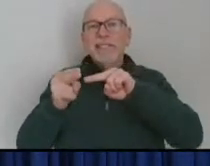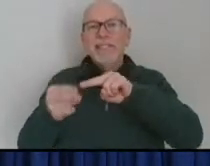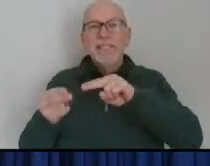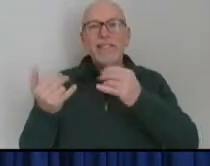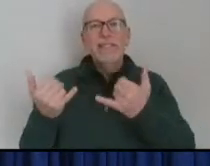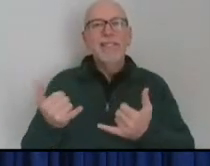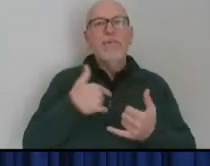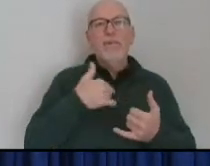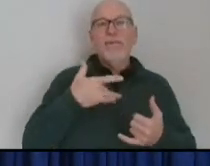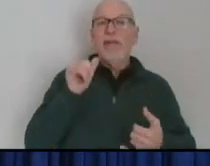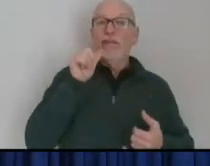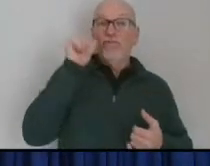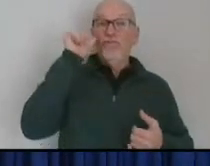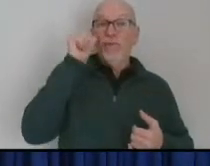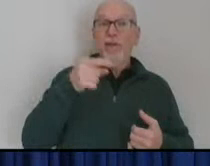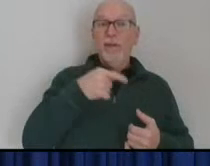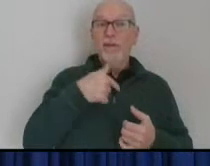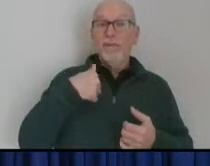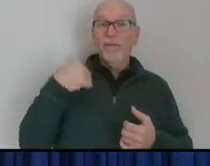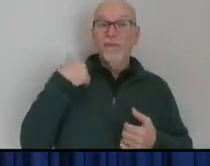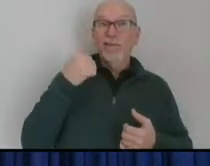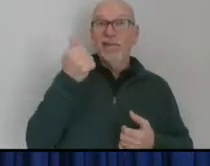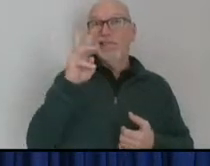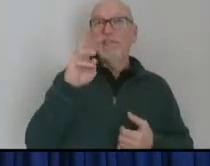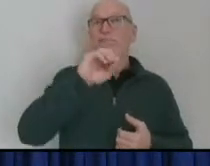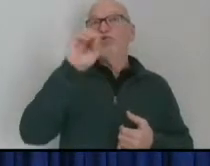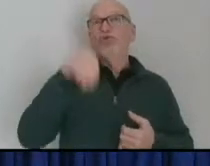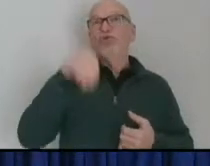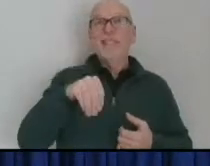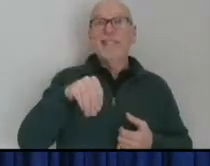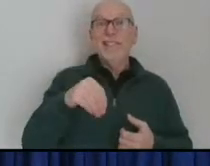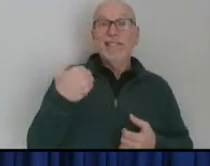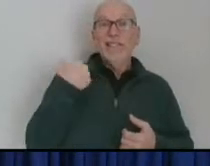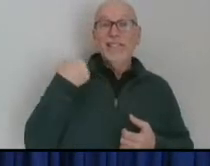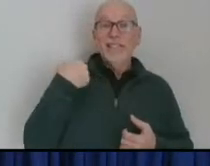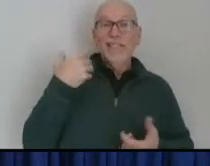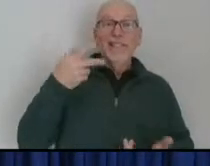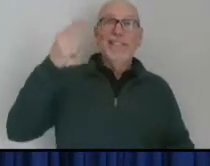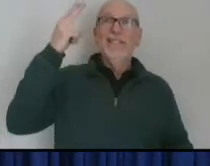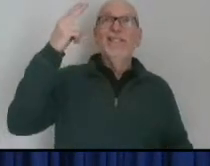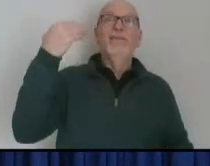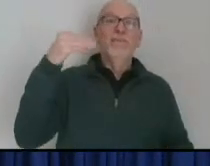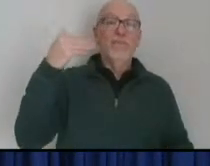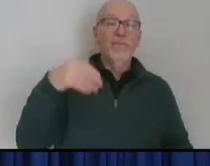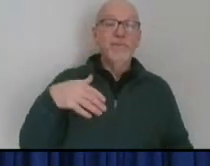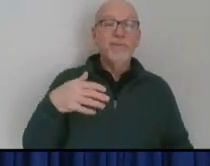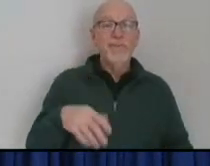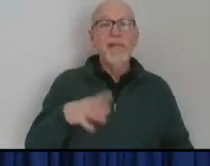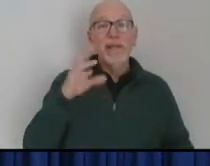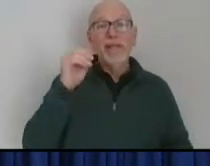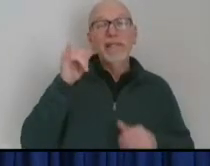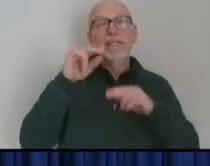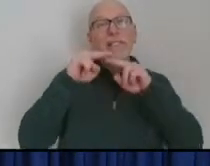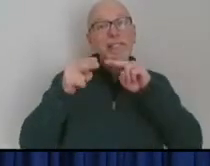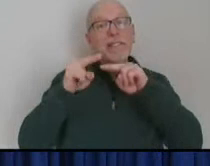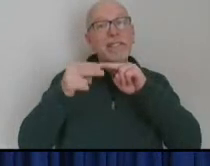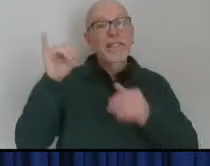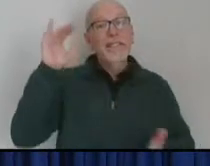like yesterday we were in the 16+% range. Almost. Yeah, and